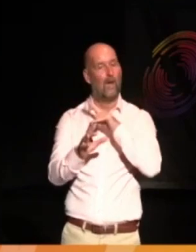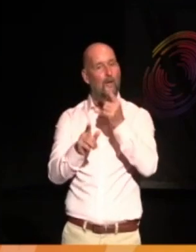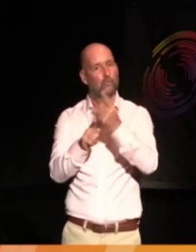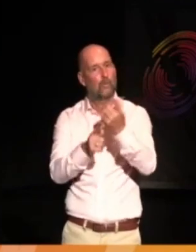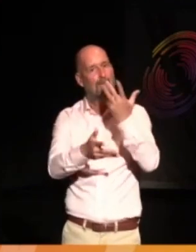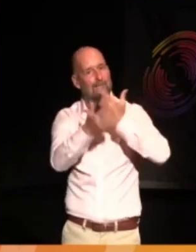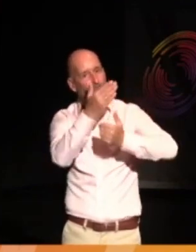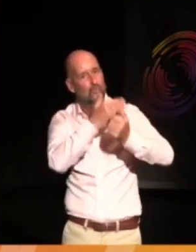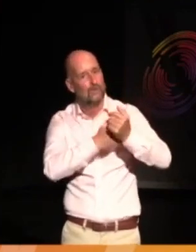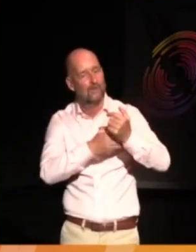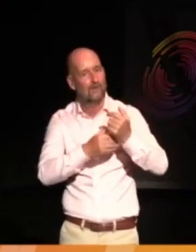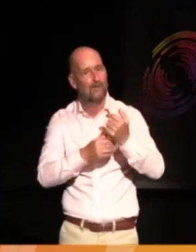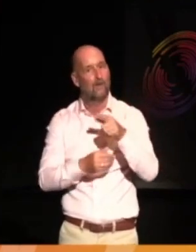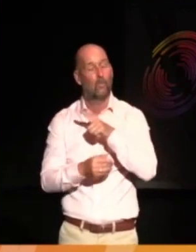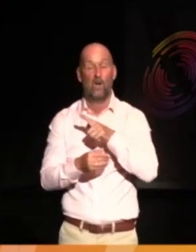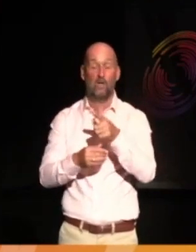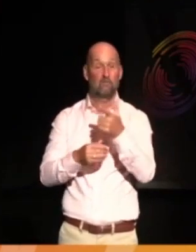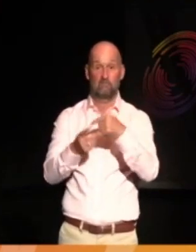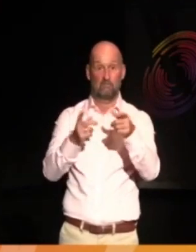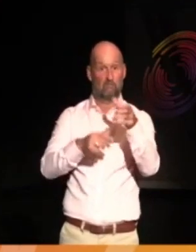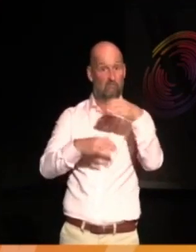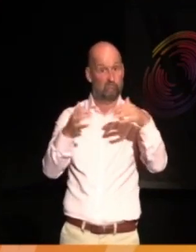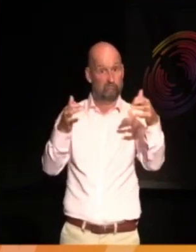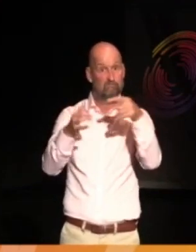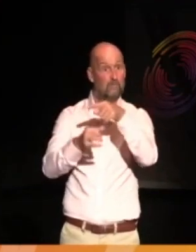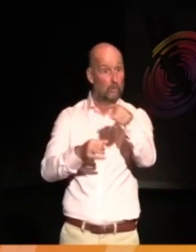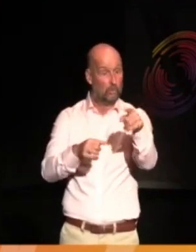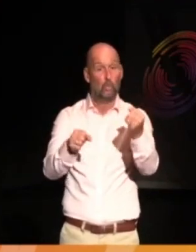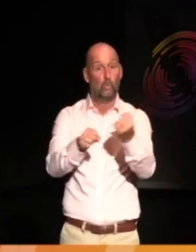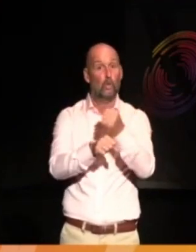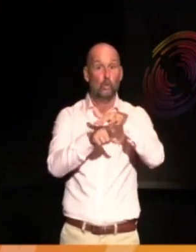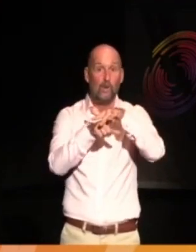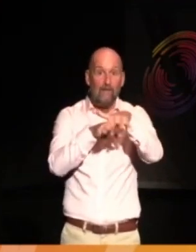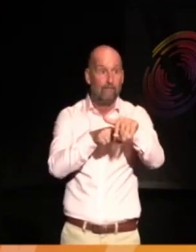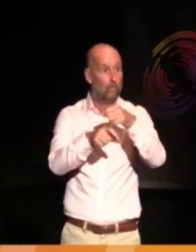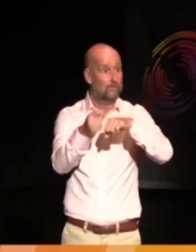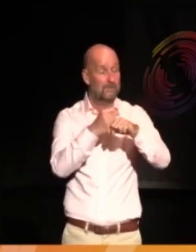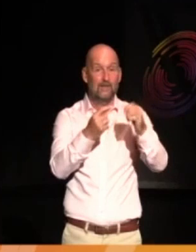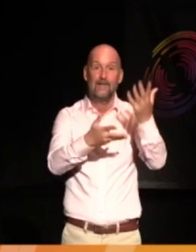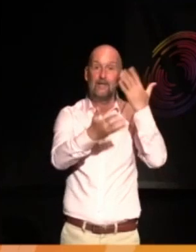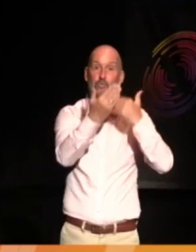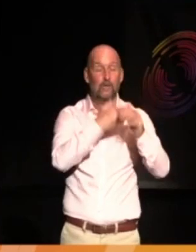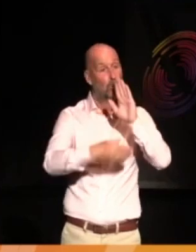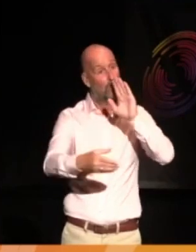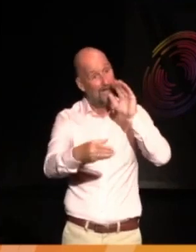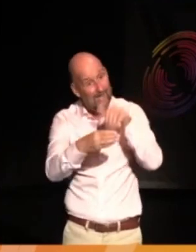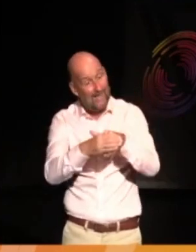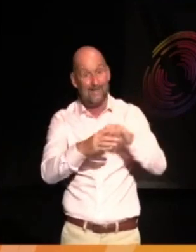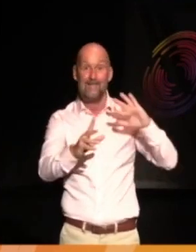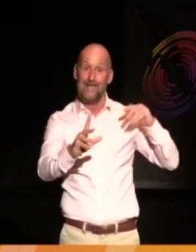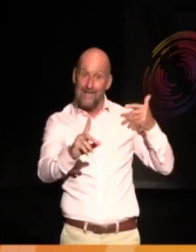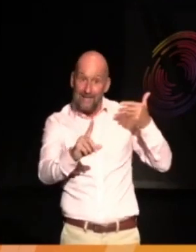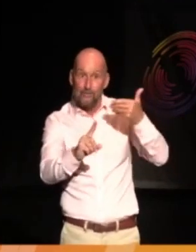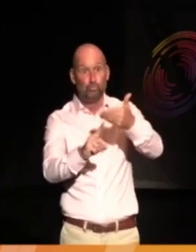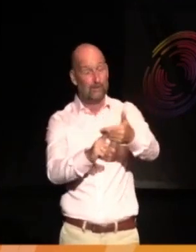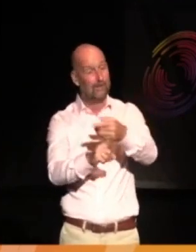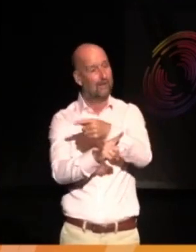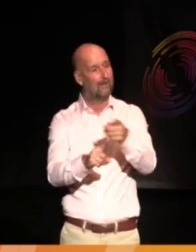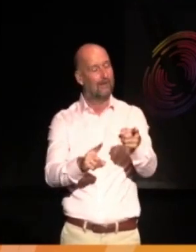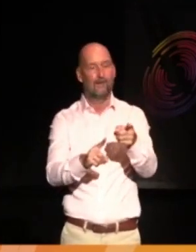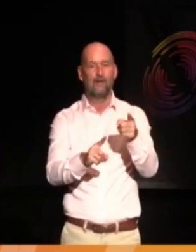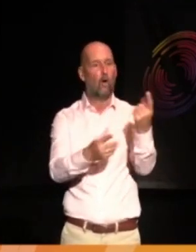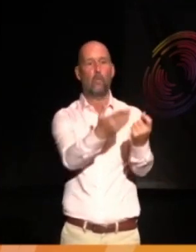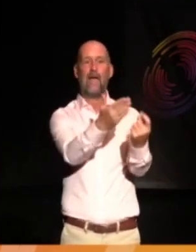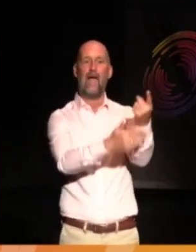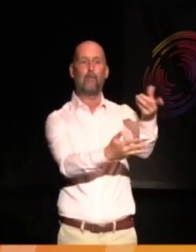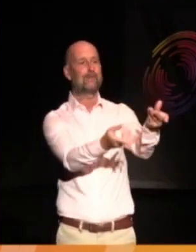so the idea that ordinary people make history, that you make history, that your parents made history, that you are part of history, as opposed to history is something that